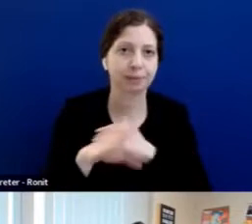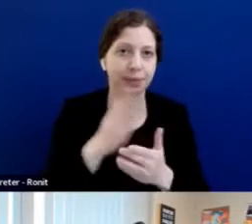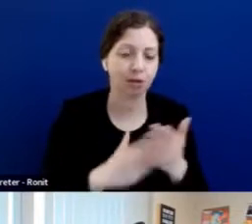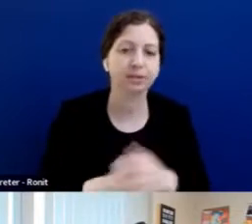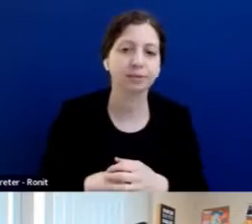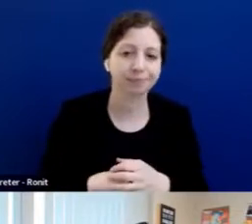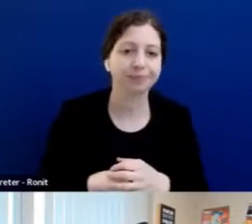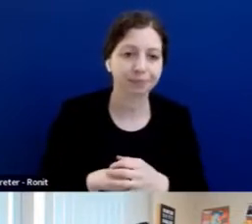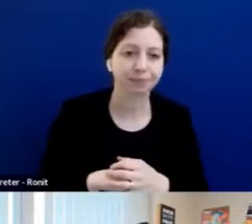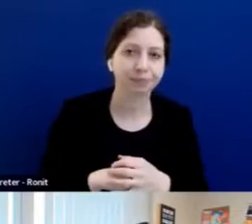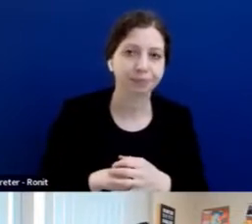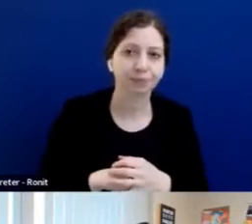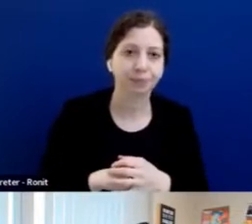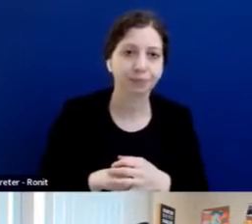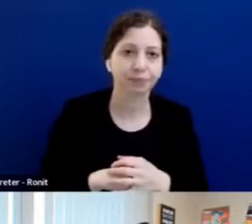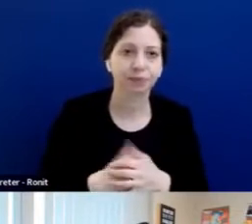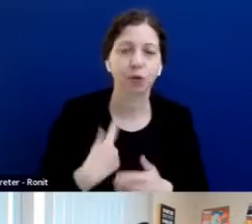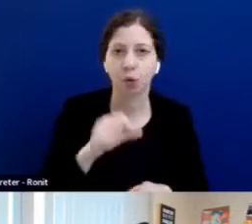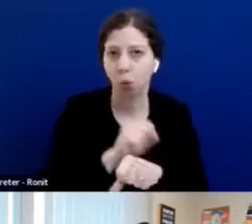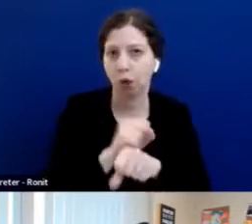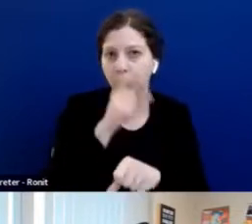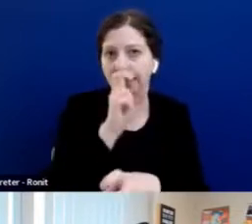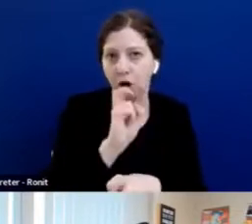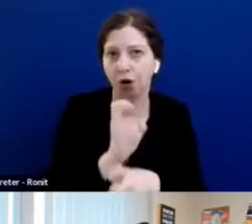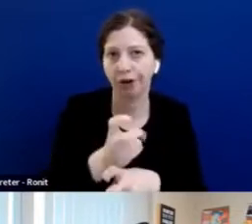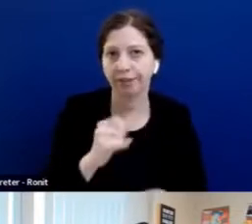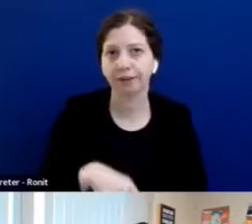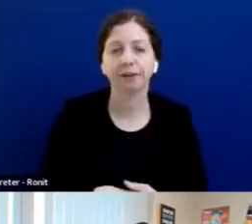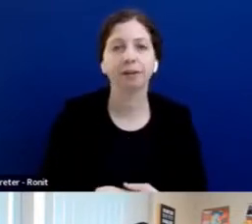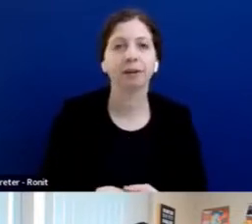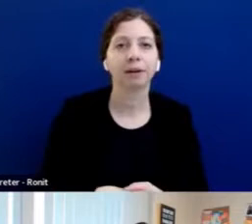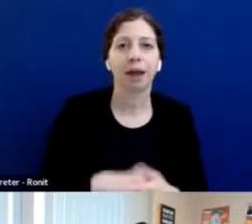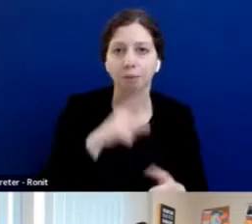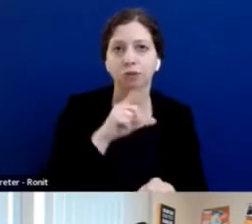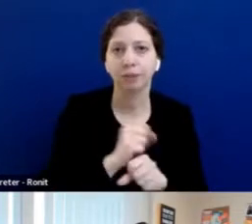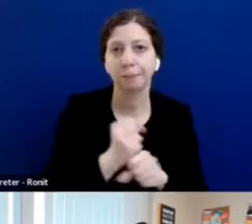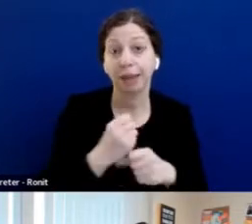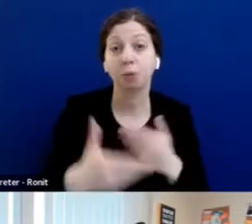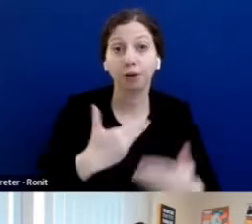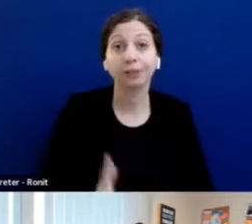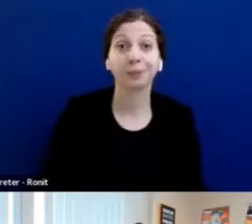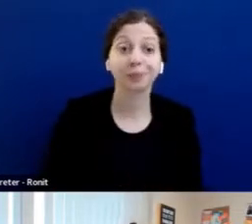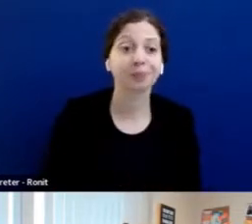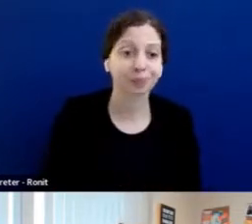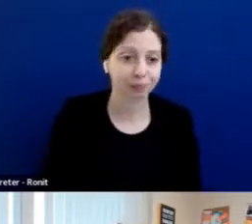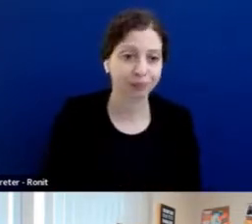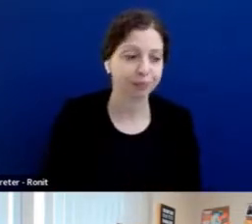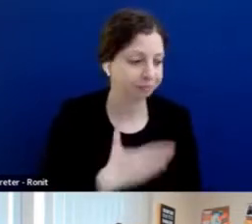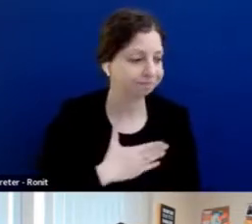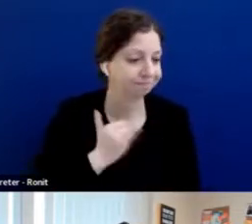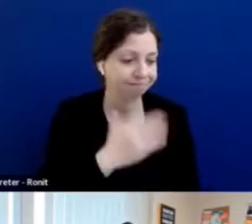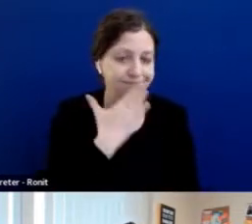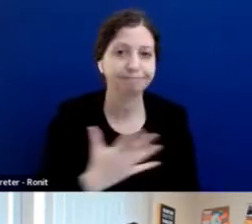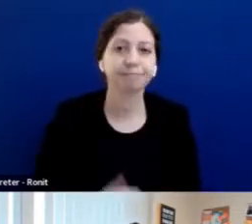to that. So we're working really hard on that, and absolutely making progress. I appreciate that. Thank you so